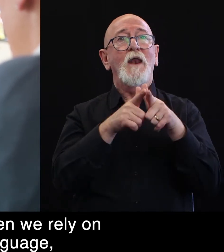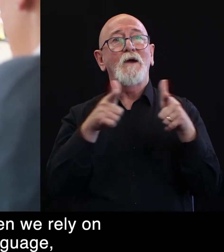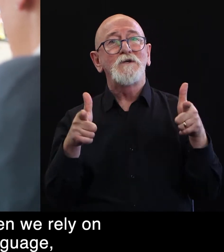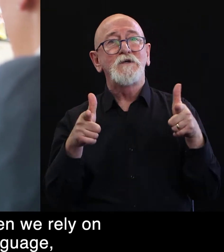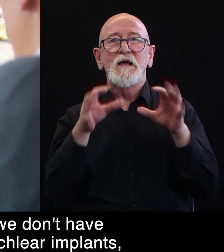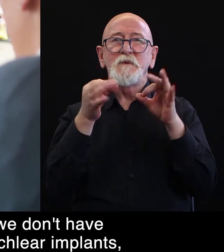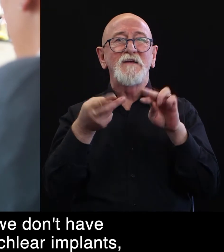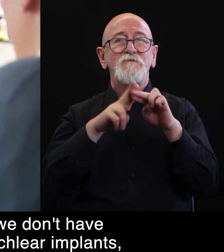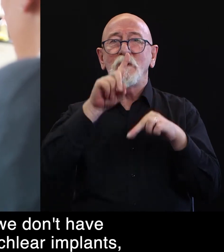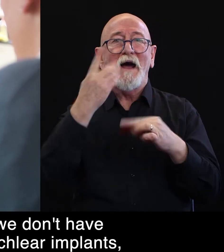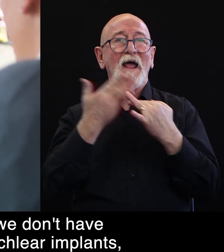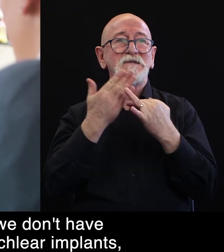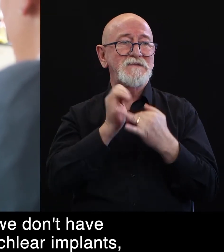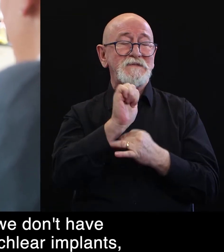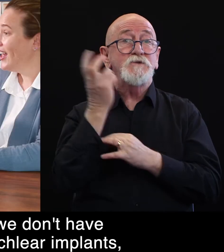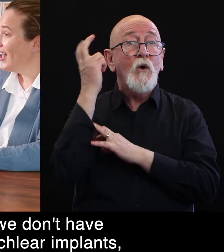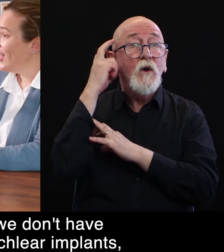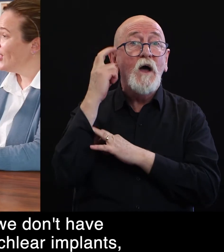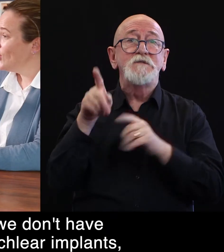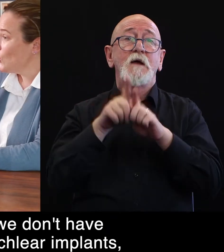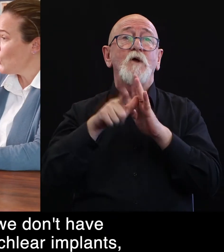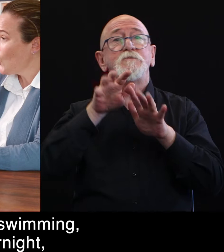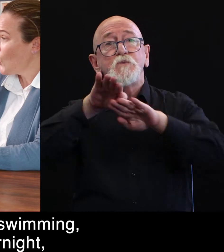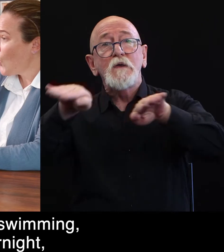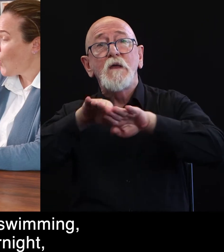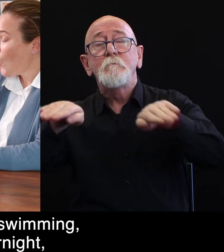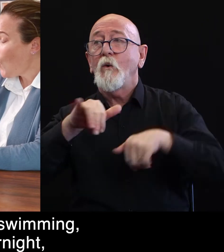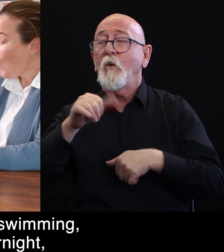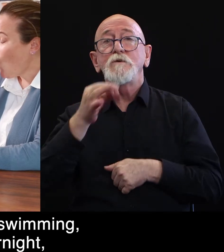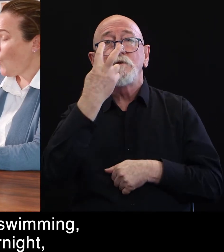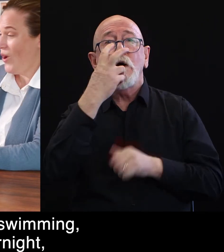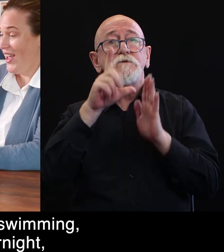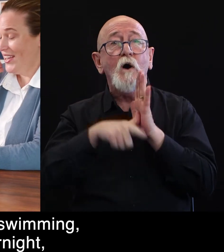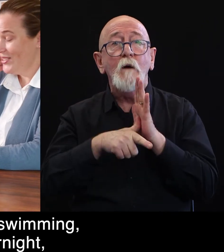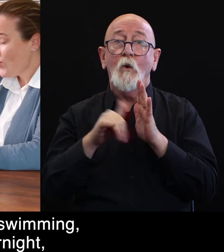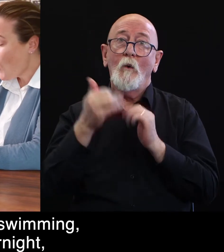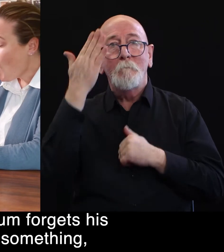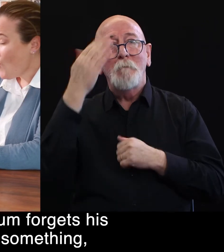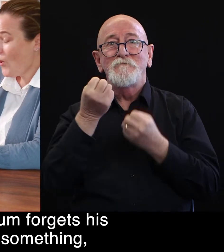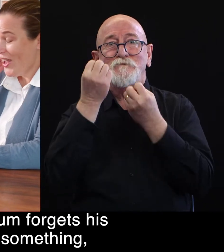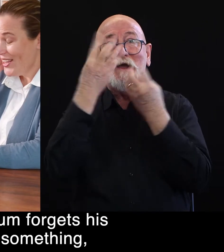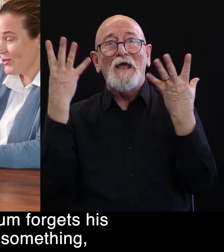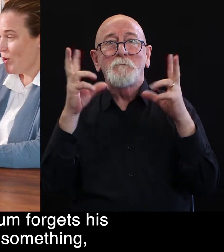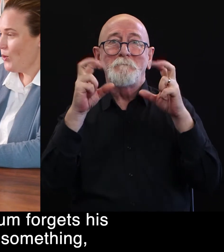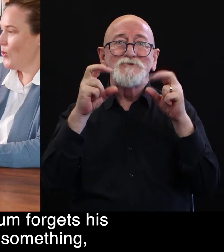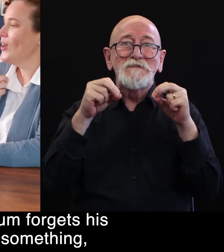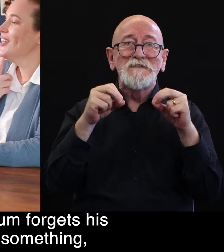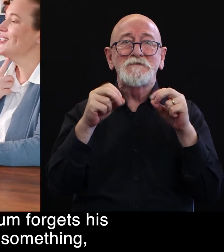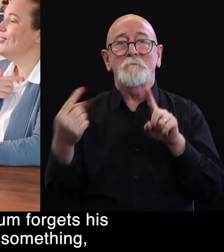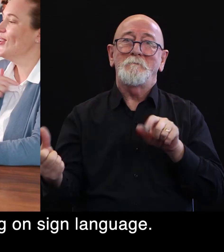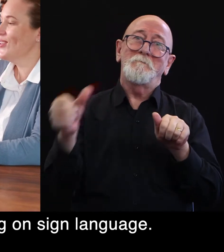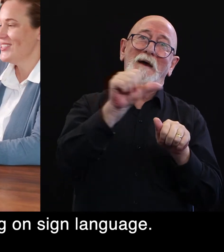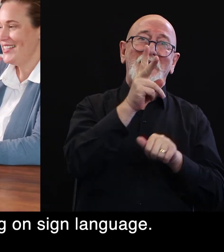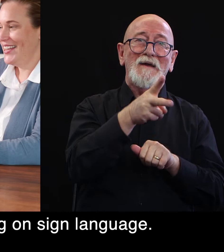sign language, particularly if we don't have access to his cochlear implants when he's swimming or overnight or when mum forgets his batteries